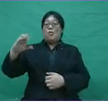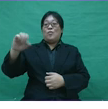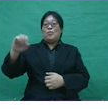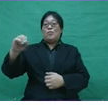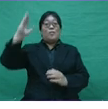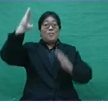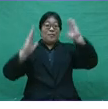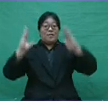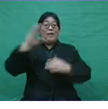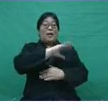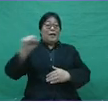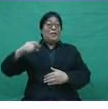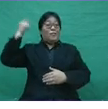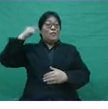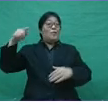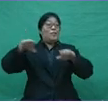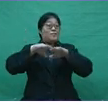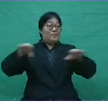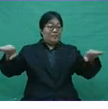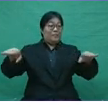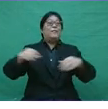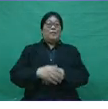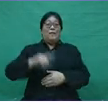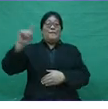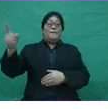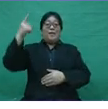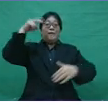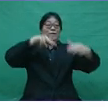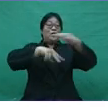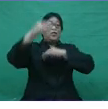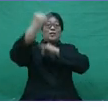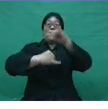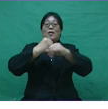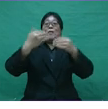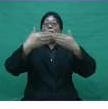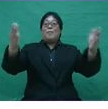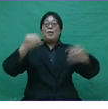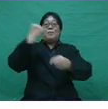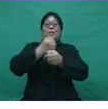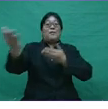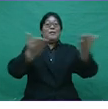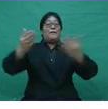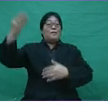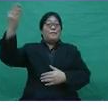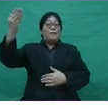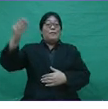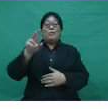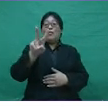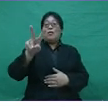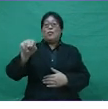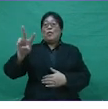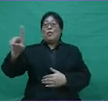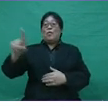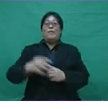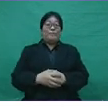as a host of Malaysia's first major virtual international public employment services forum 2021. I wish